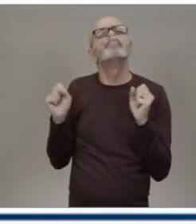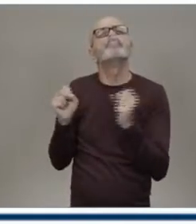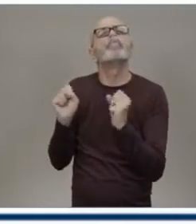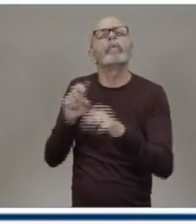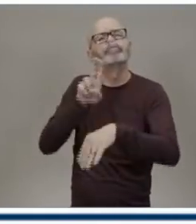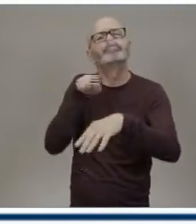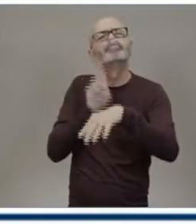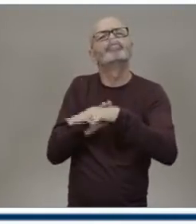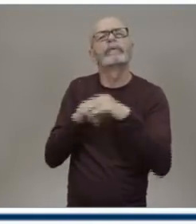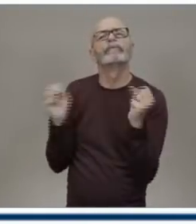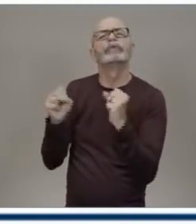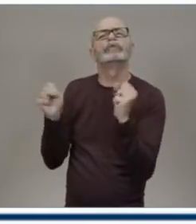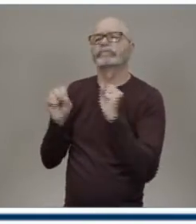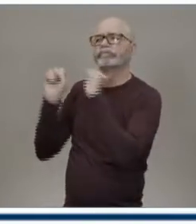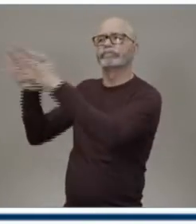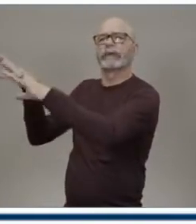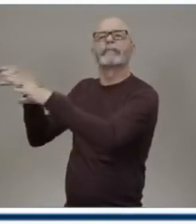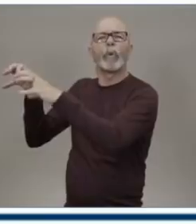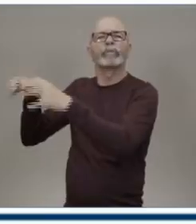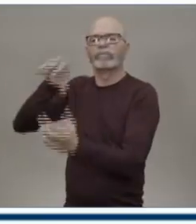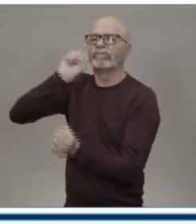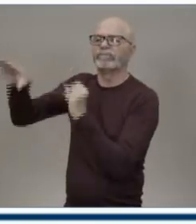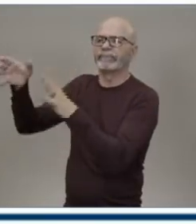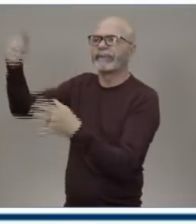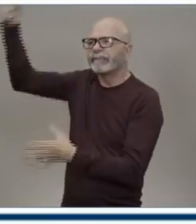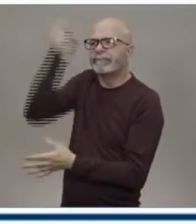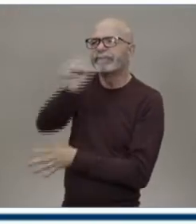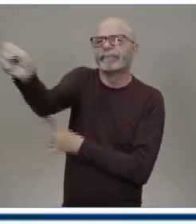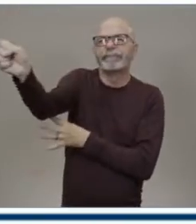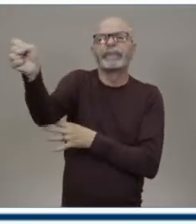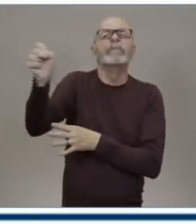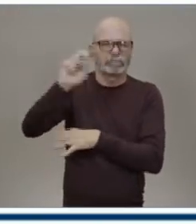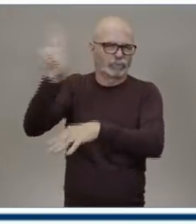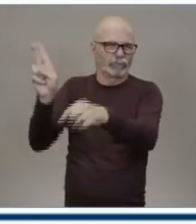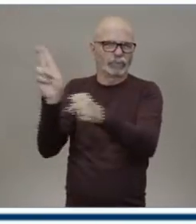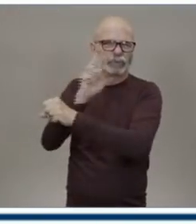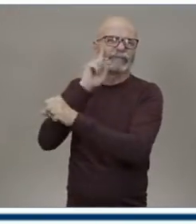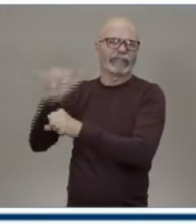and start doing vaccination across the province. Go ahead with your follow-up, Alicia.